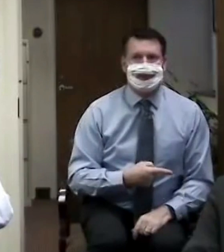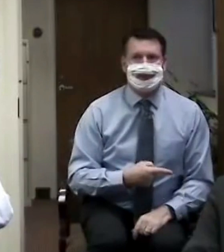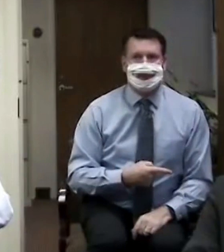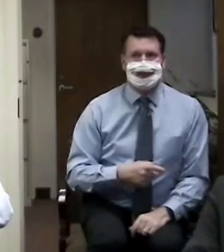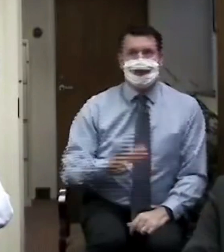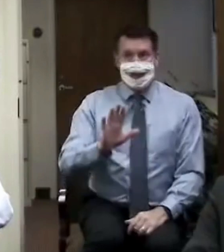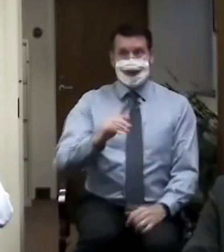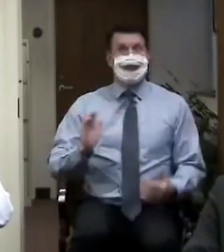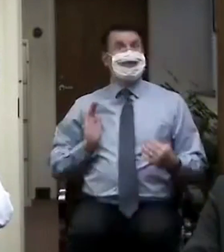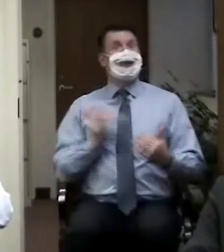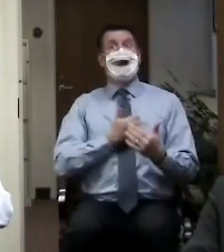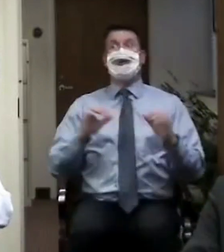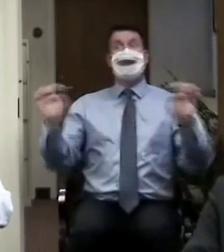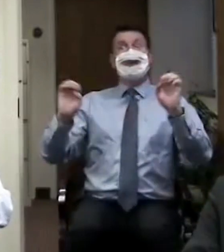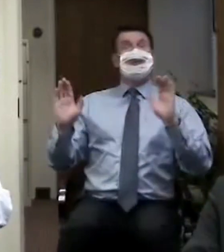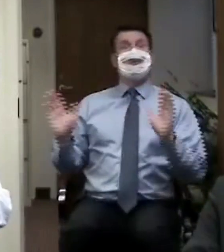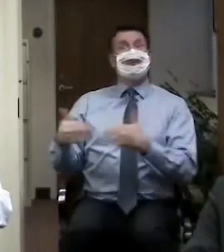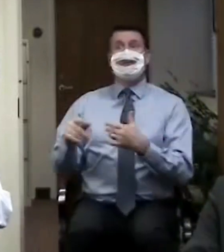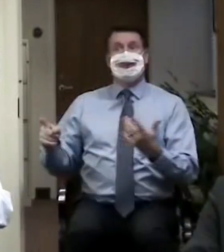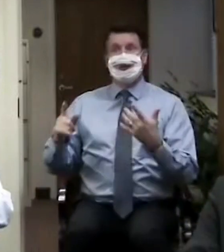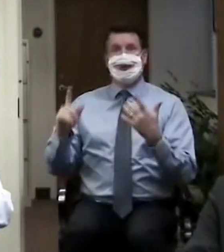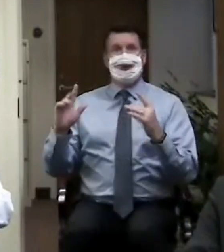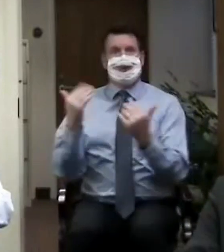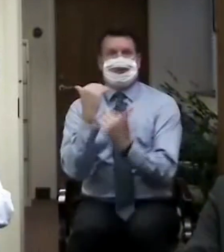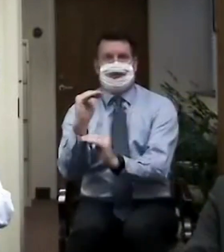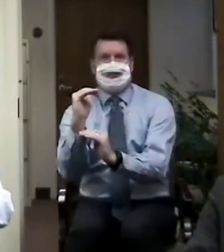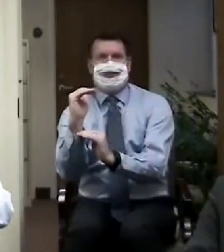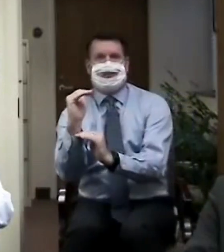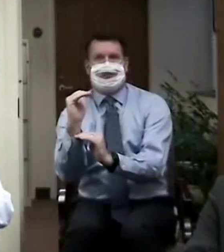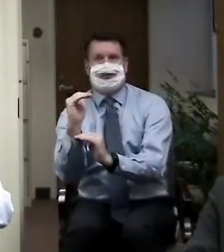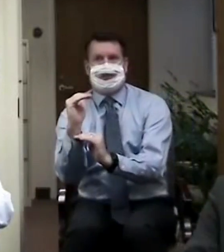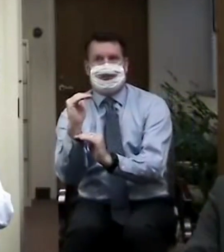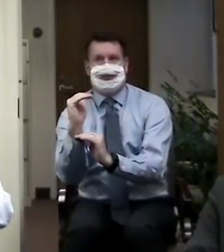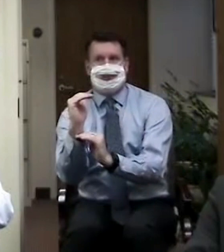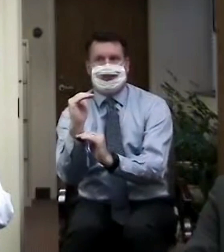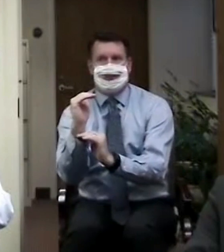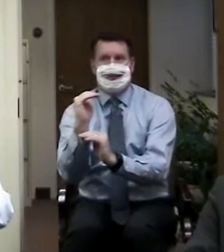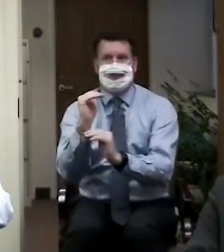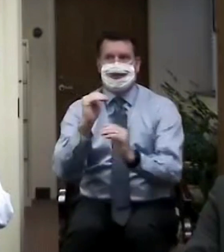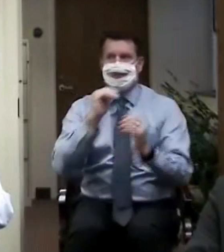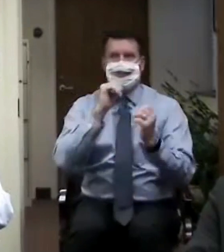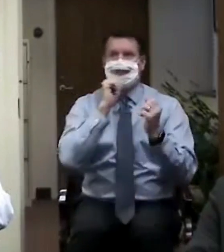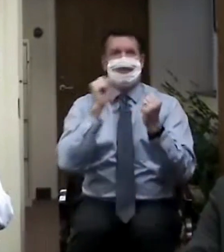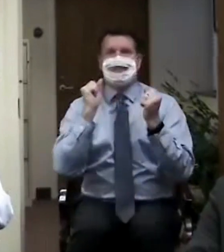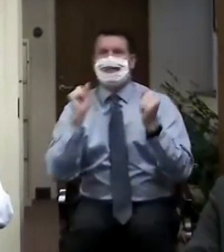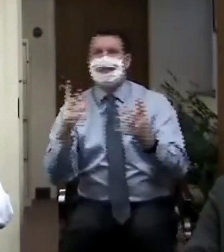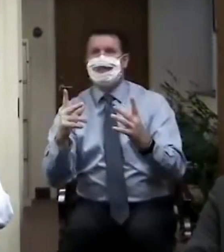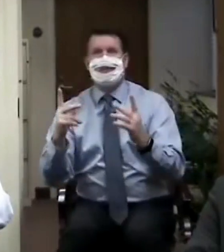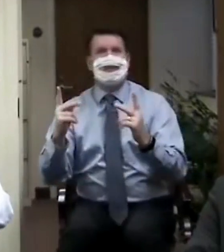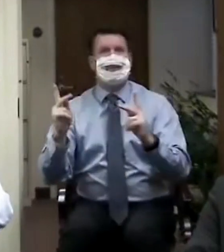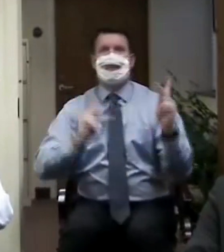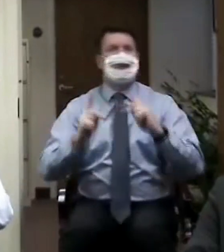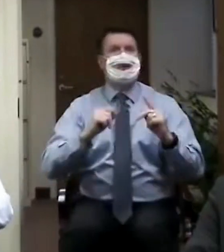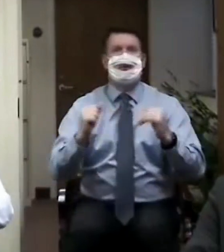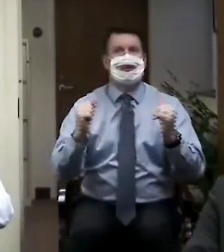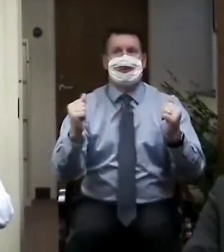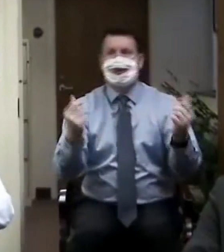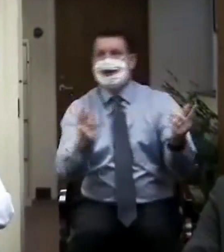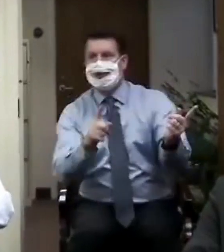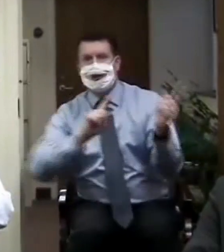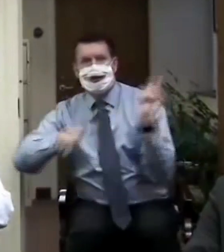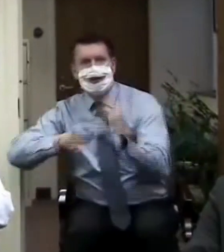down throughout our organization. We've seen over the last week or two it start to tick back up. But